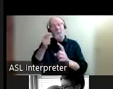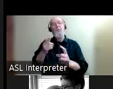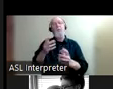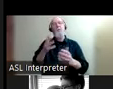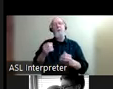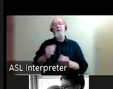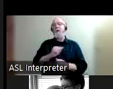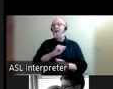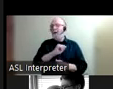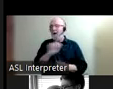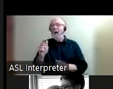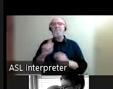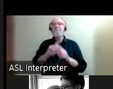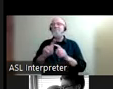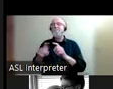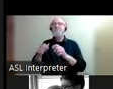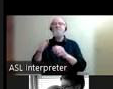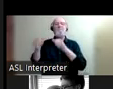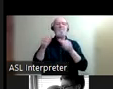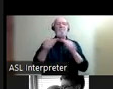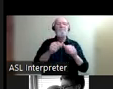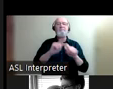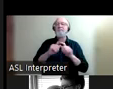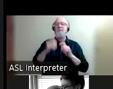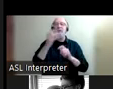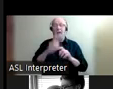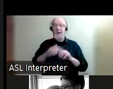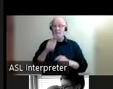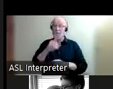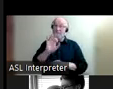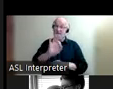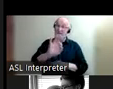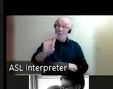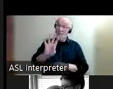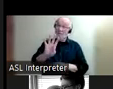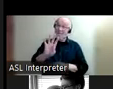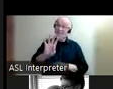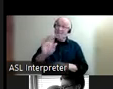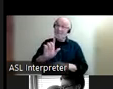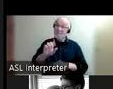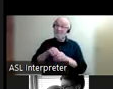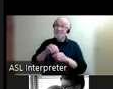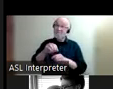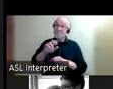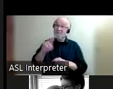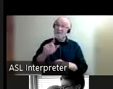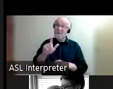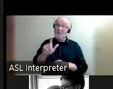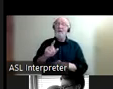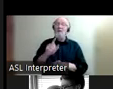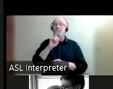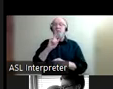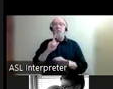for all the other locations that we have as well. We have 94 branches across the province, separated into four